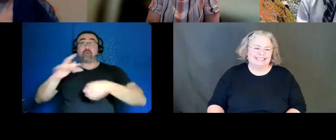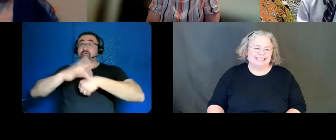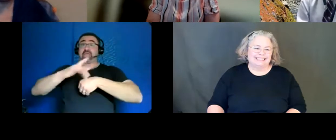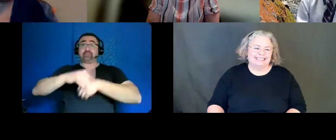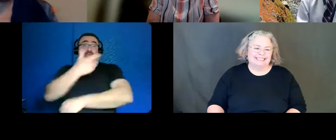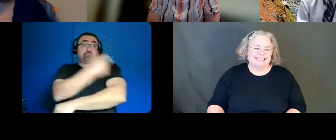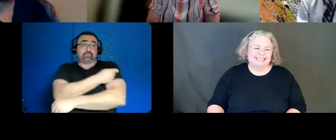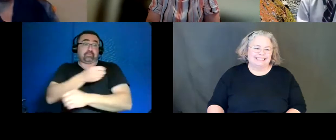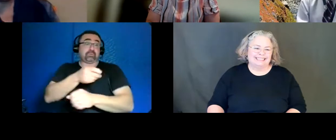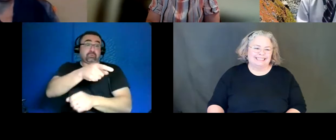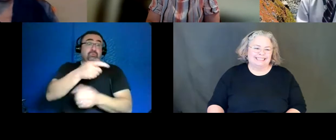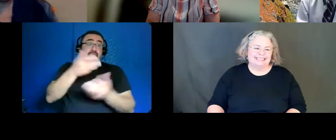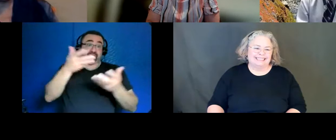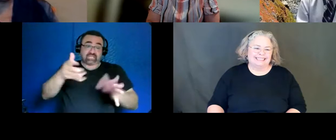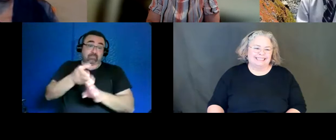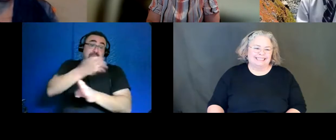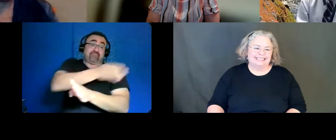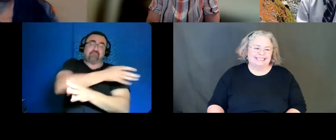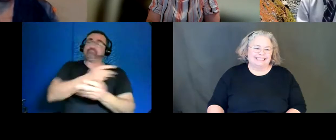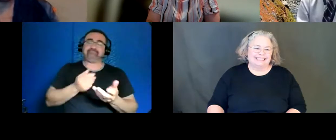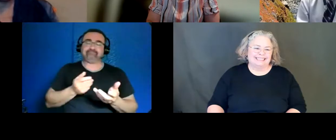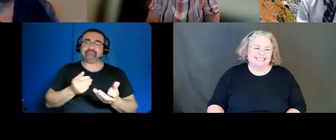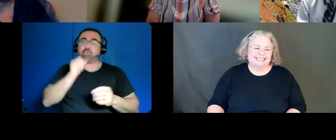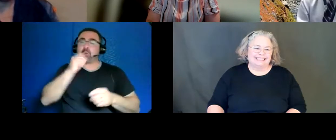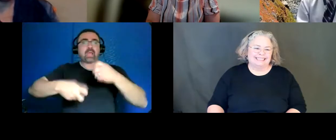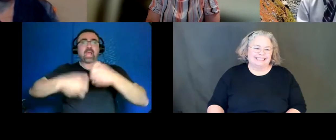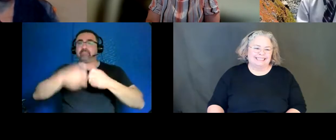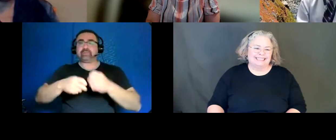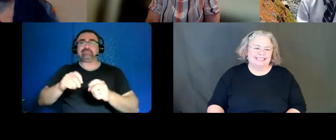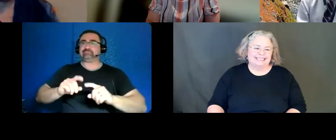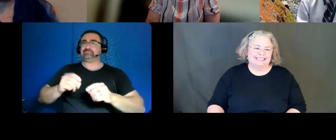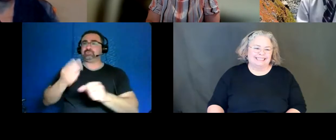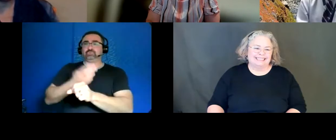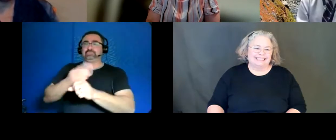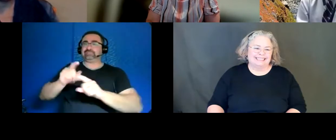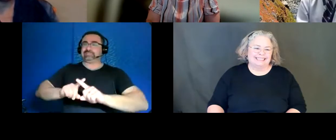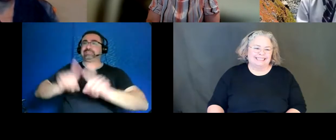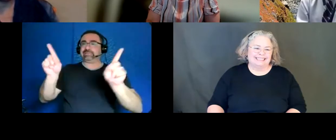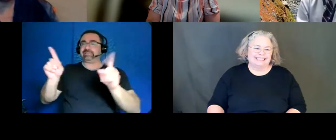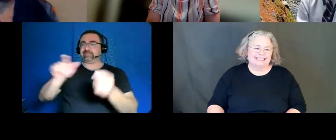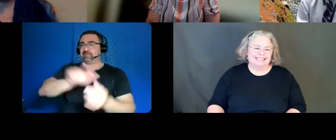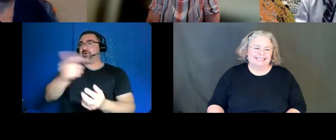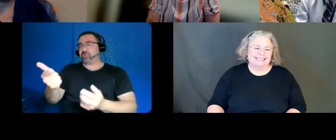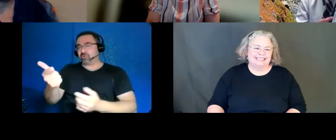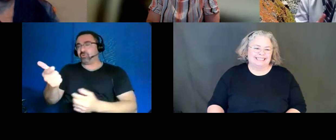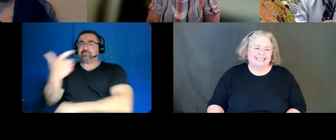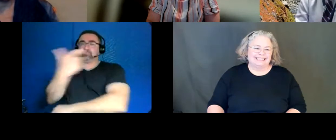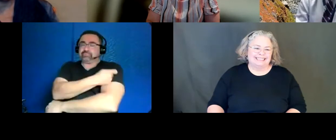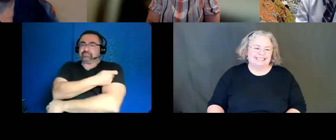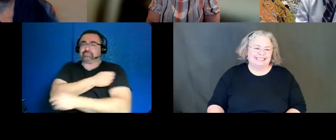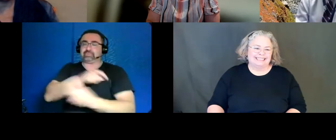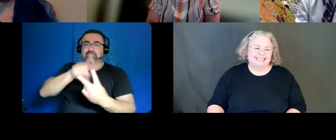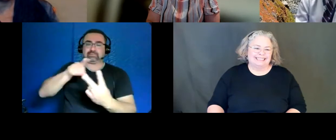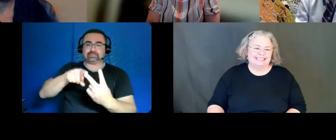you previously got, I don't think there's a problem with you getting the alternative, at least between the two